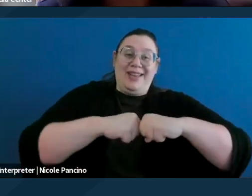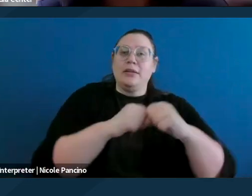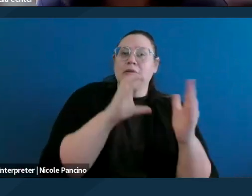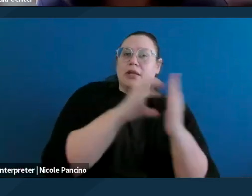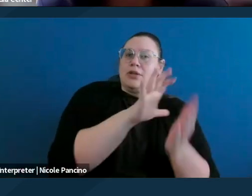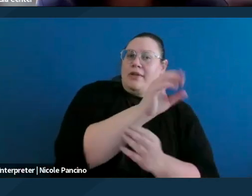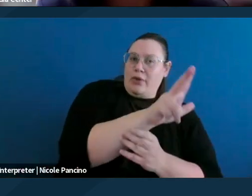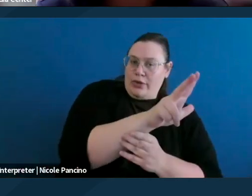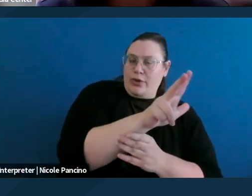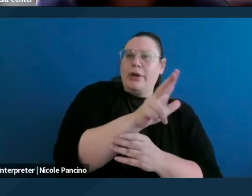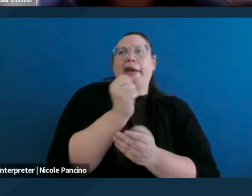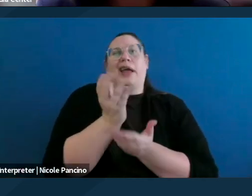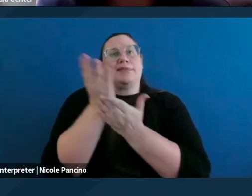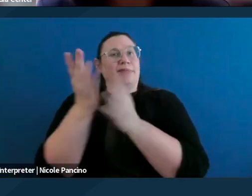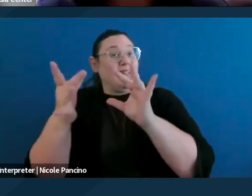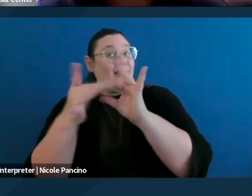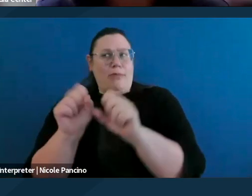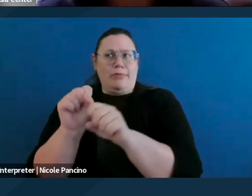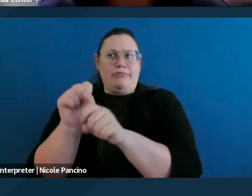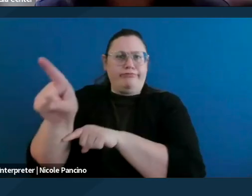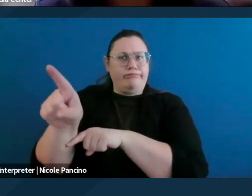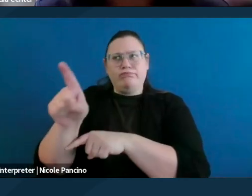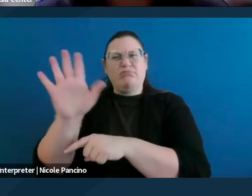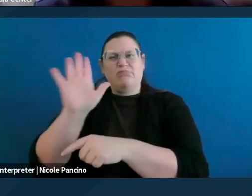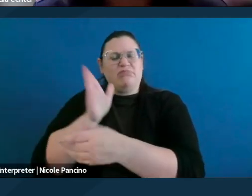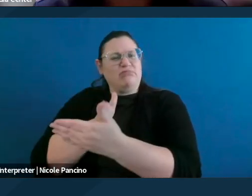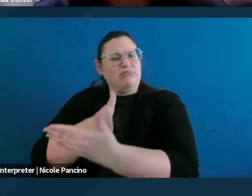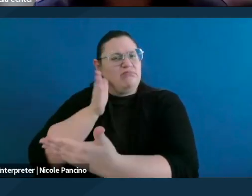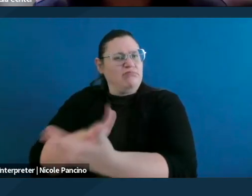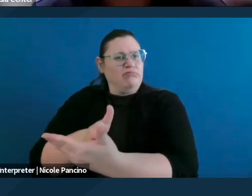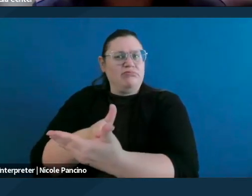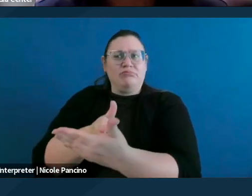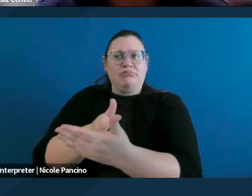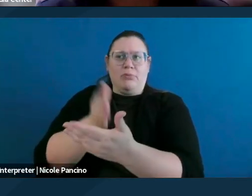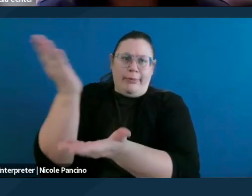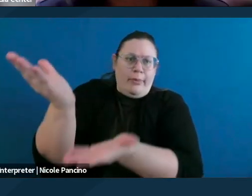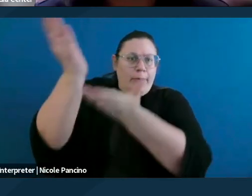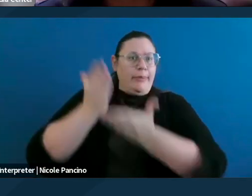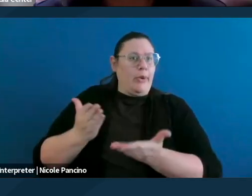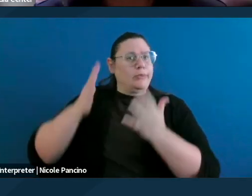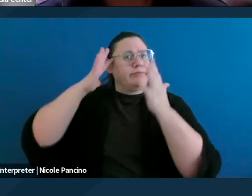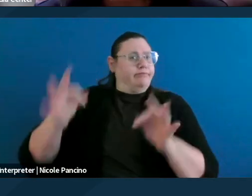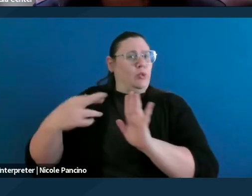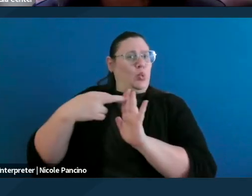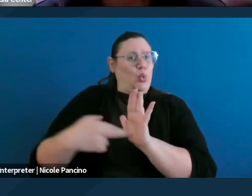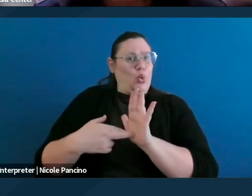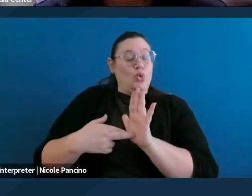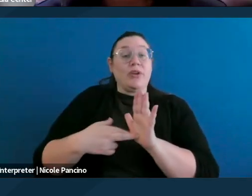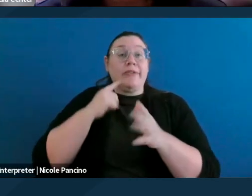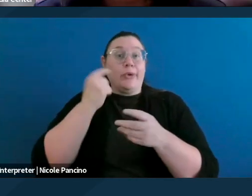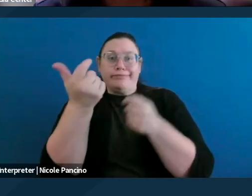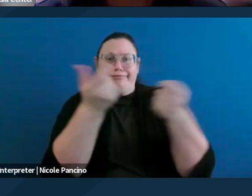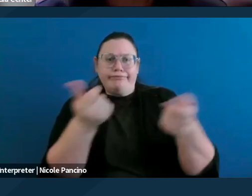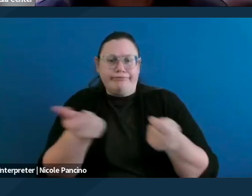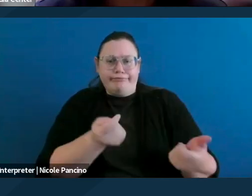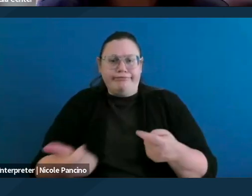how to submit a comment that opposes the proposed rules that would rescind these important